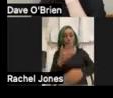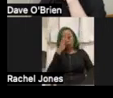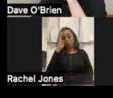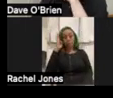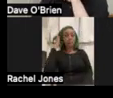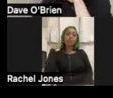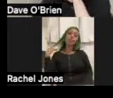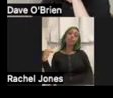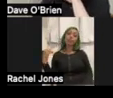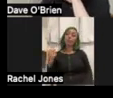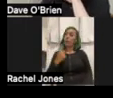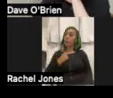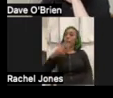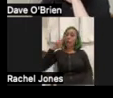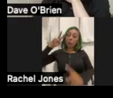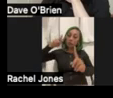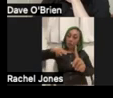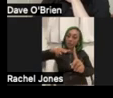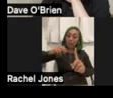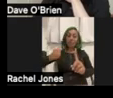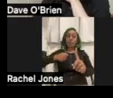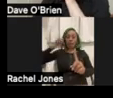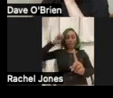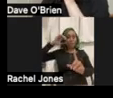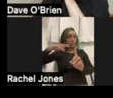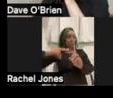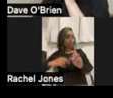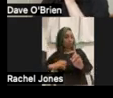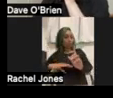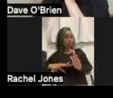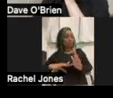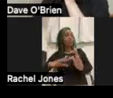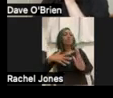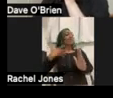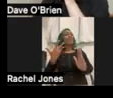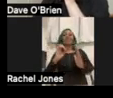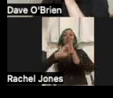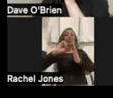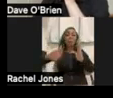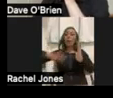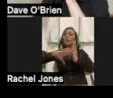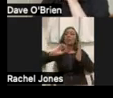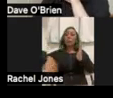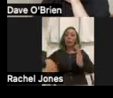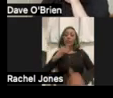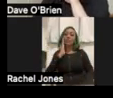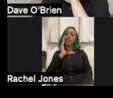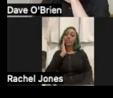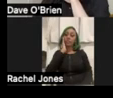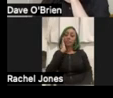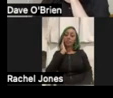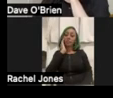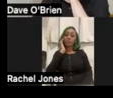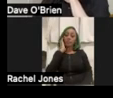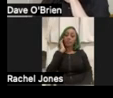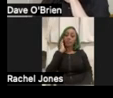their perspectives and experiences and what they might not want to include. They also make decisions around that